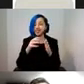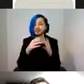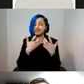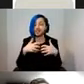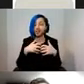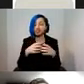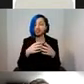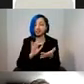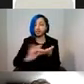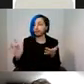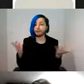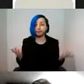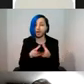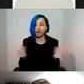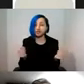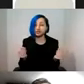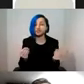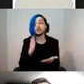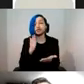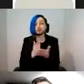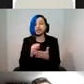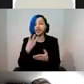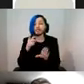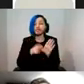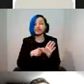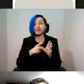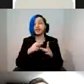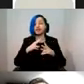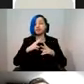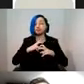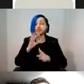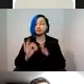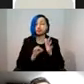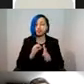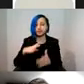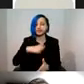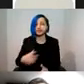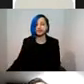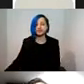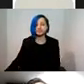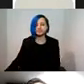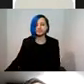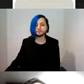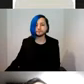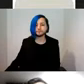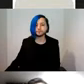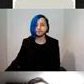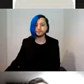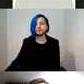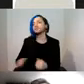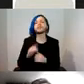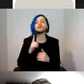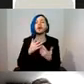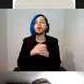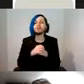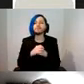required a three-year research project, an emulation project, so mimicking the software and hardware